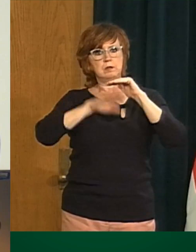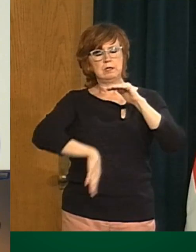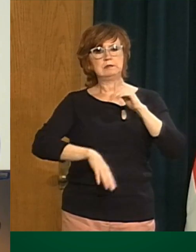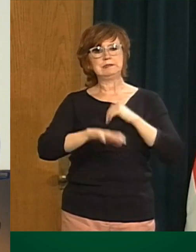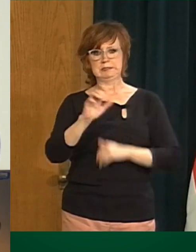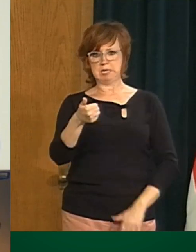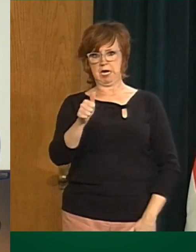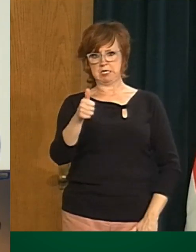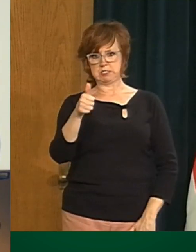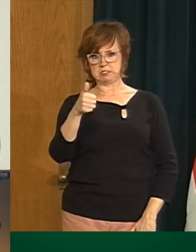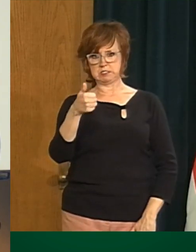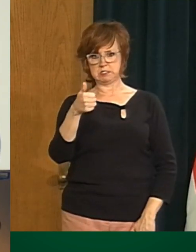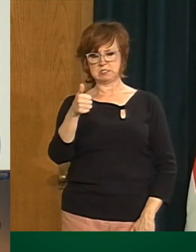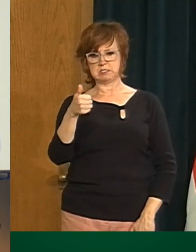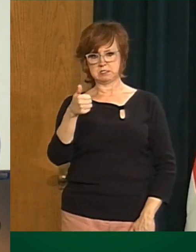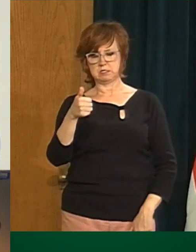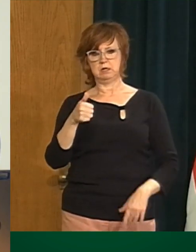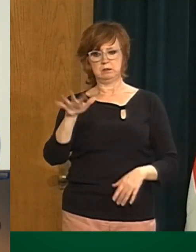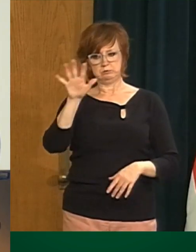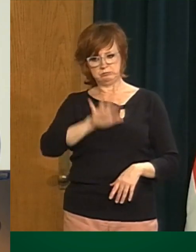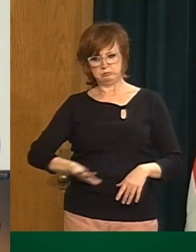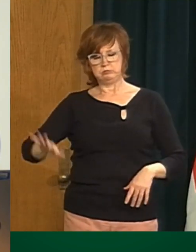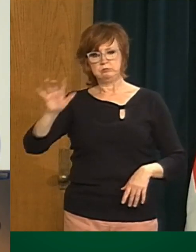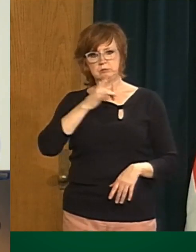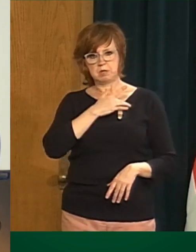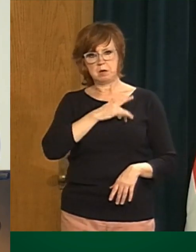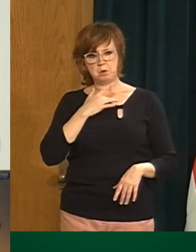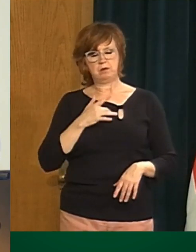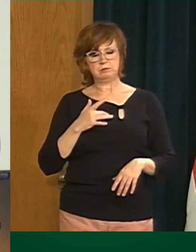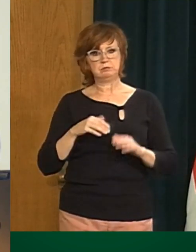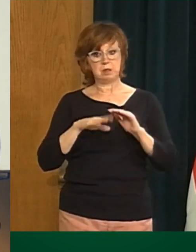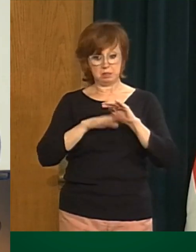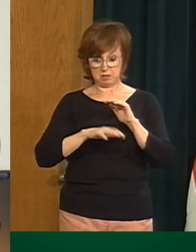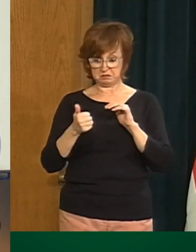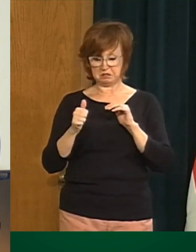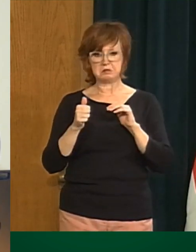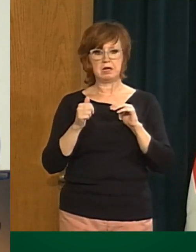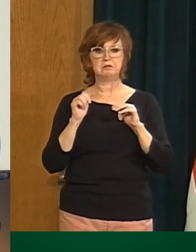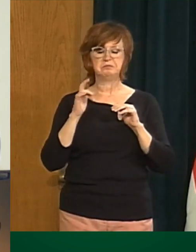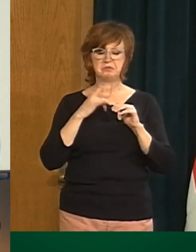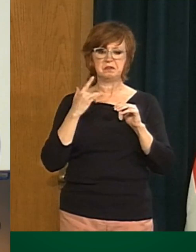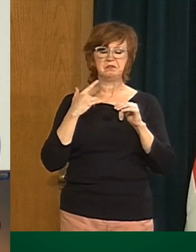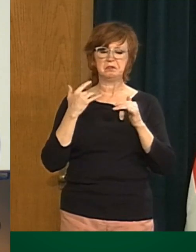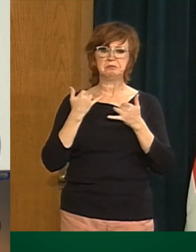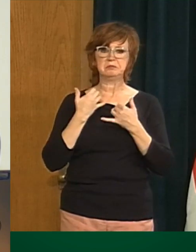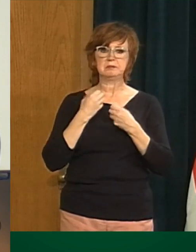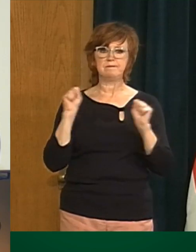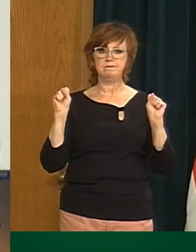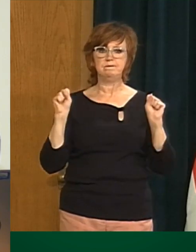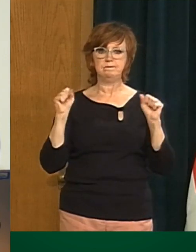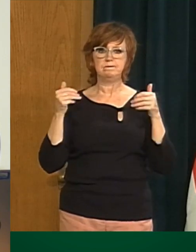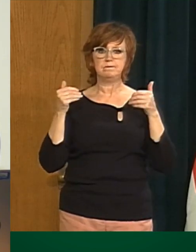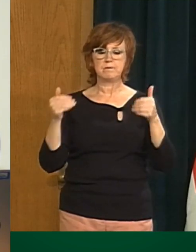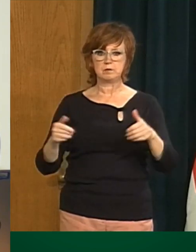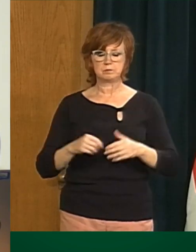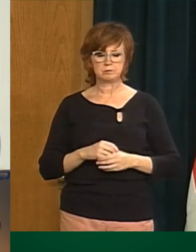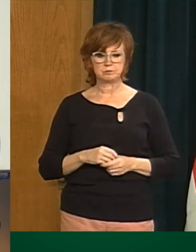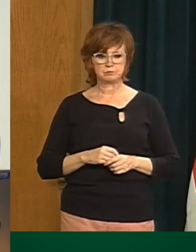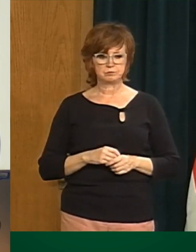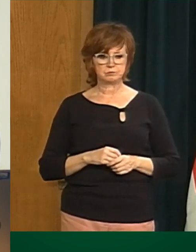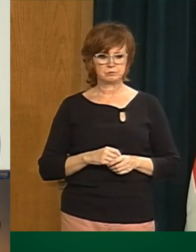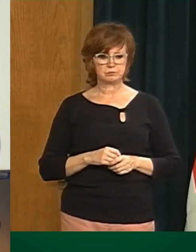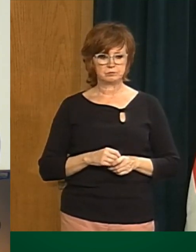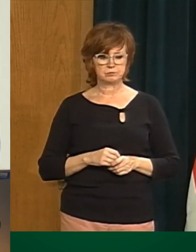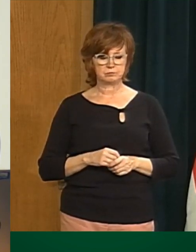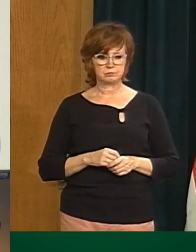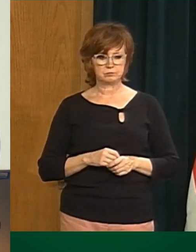excluding Lloydminster to a small extent and the Loche and area to a large extent. The rest of the province we're seeing less than 10. Even if we were to